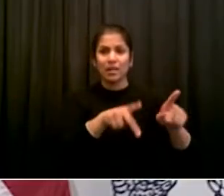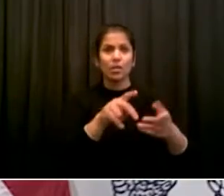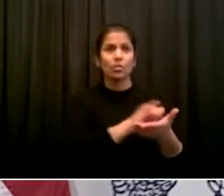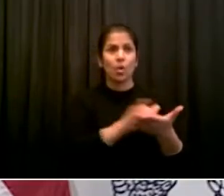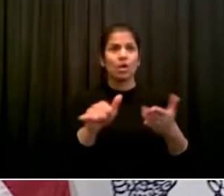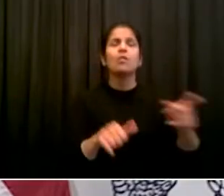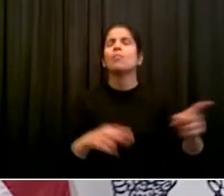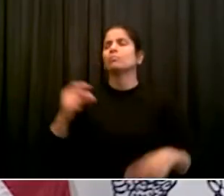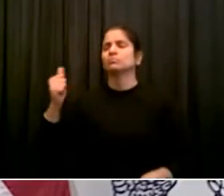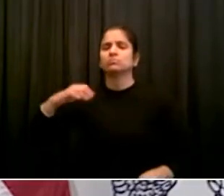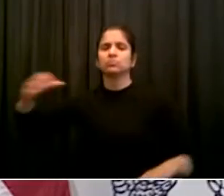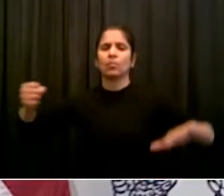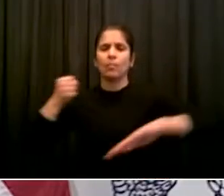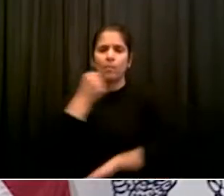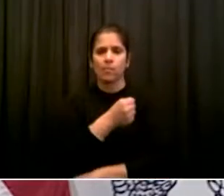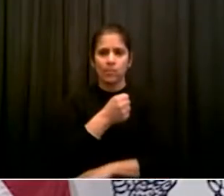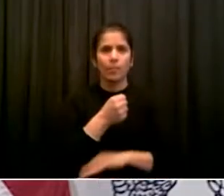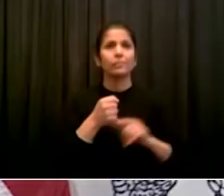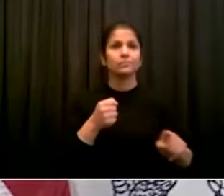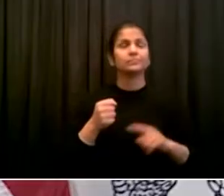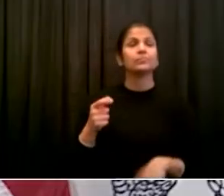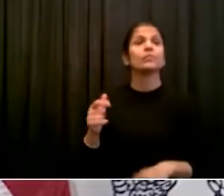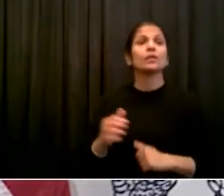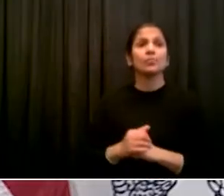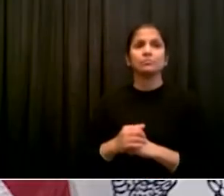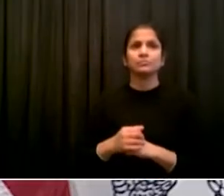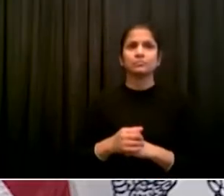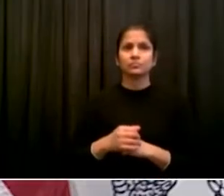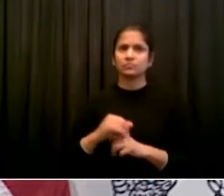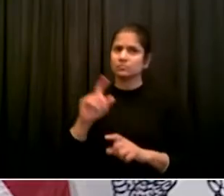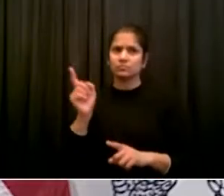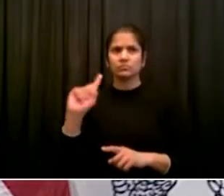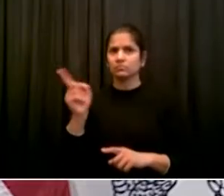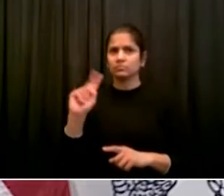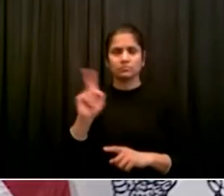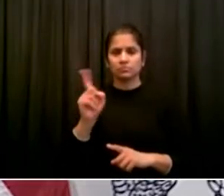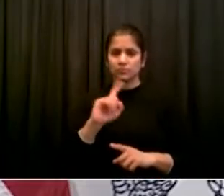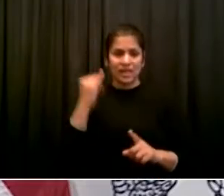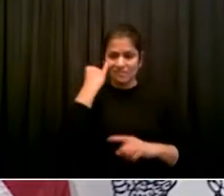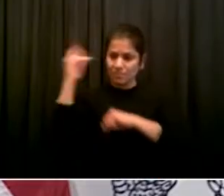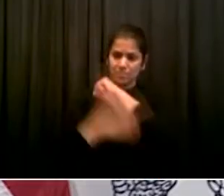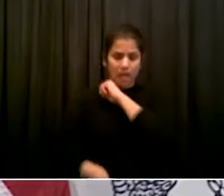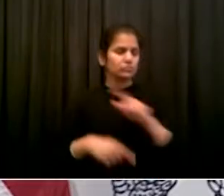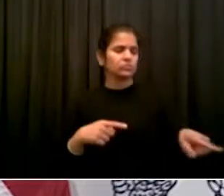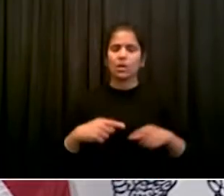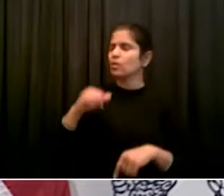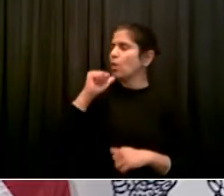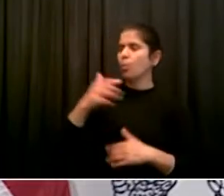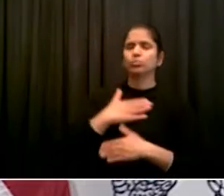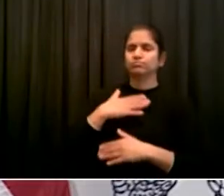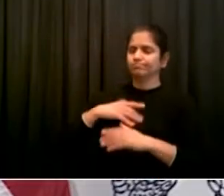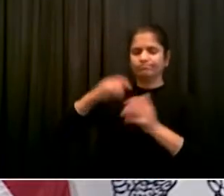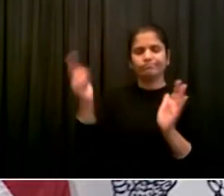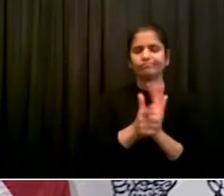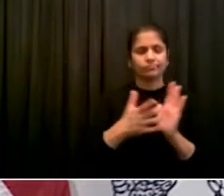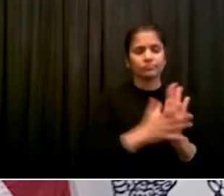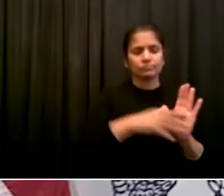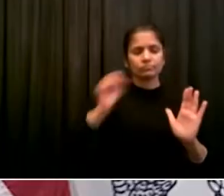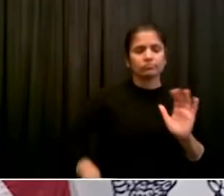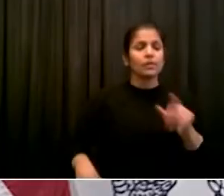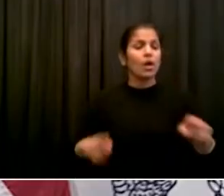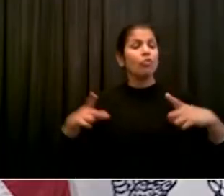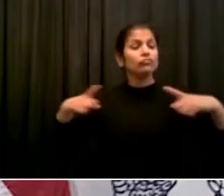the ability to enjoy a pension. That we want to make sure the state joins us and can only be achieved by state